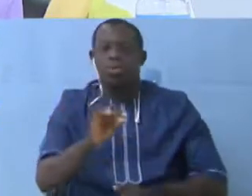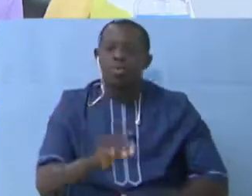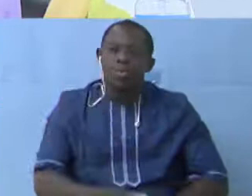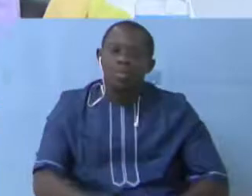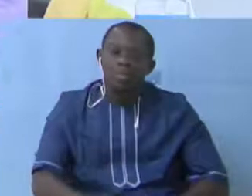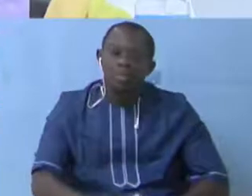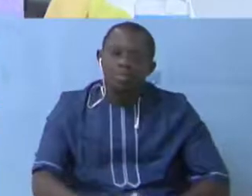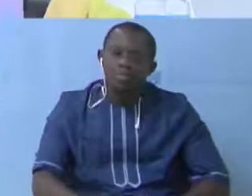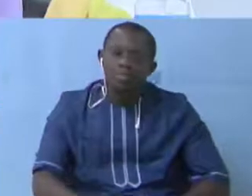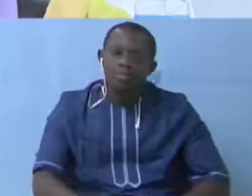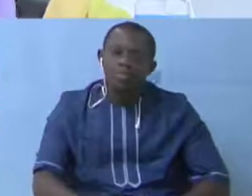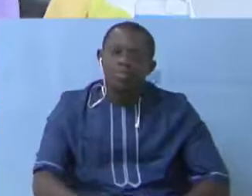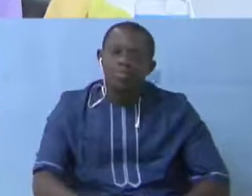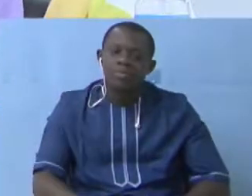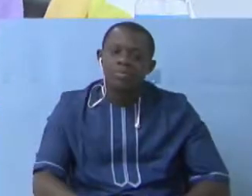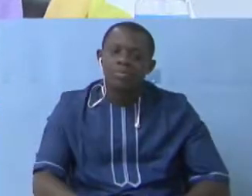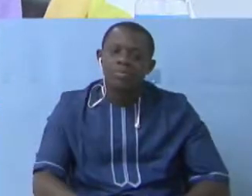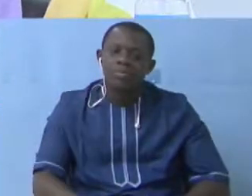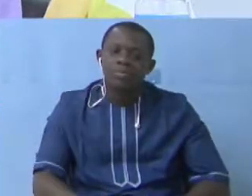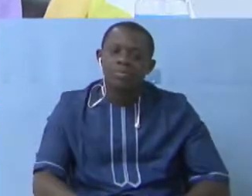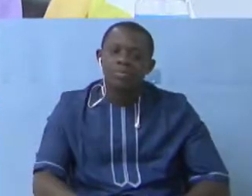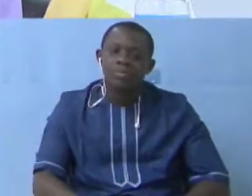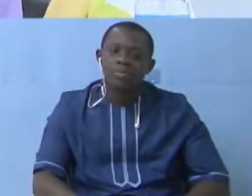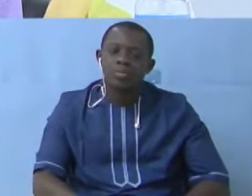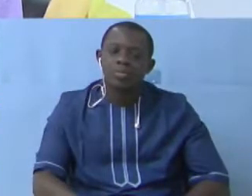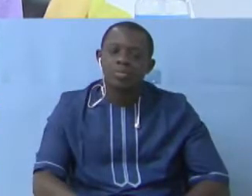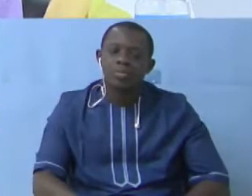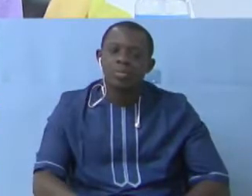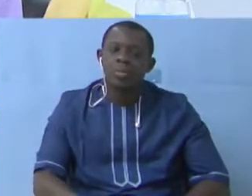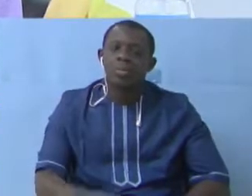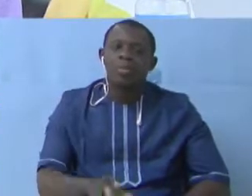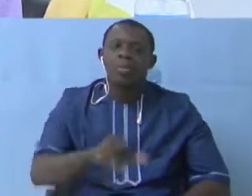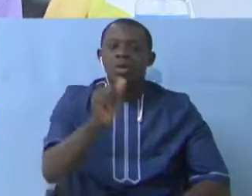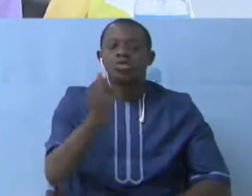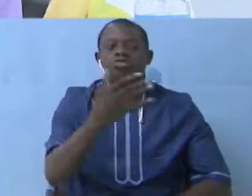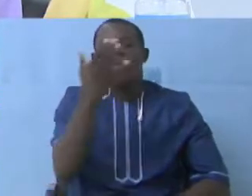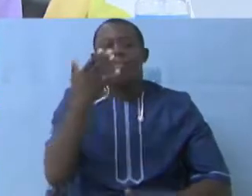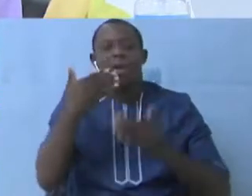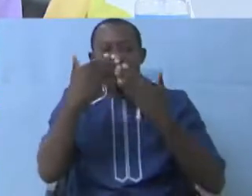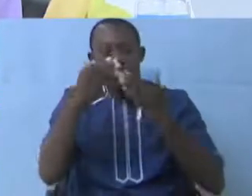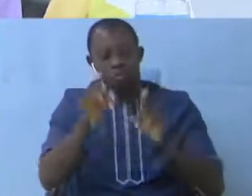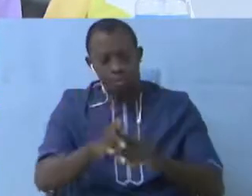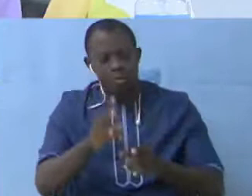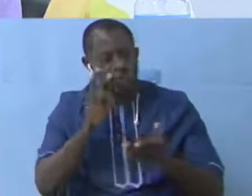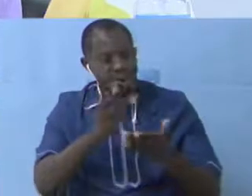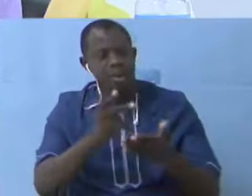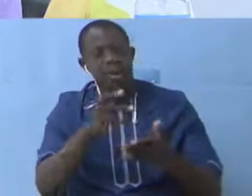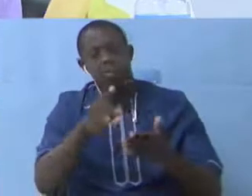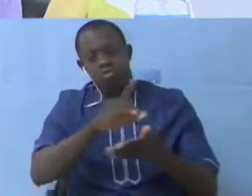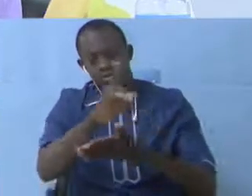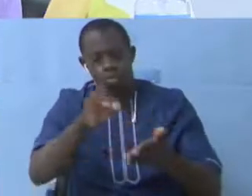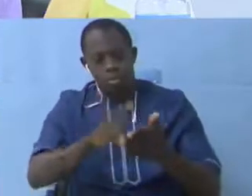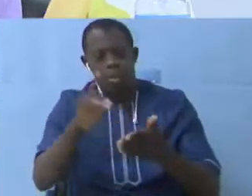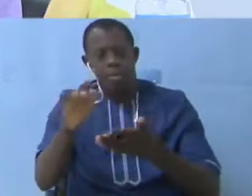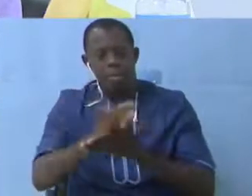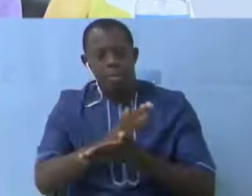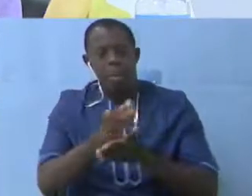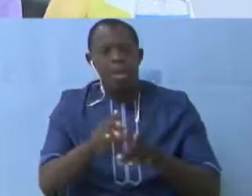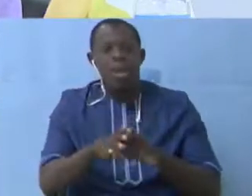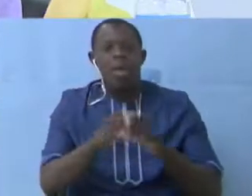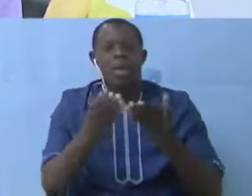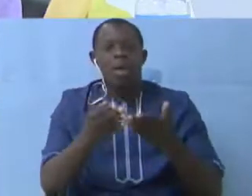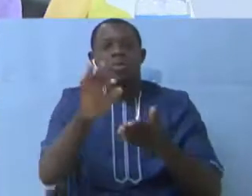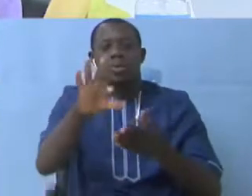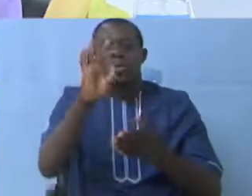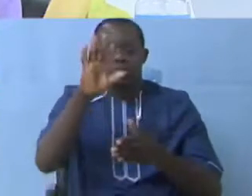And some of the details you can find in some of the documents. And then they decided to